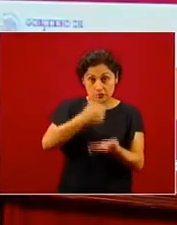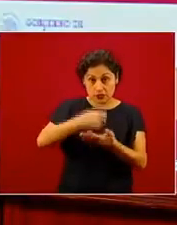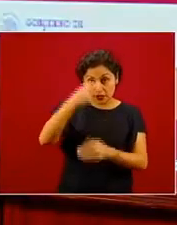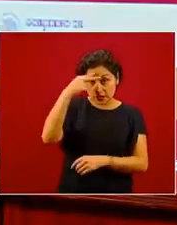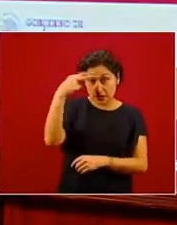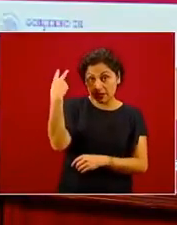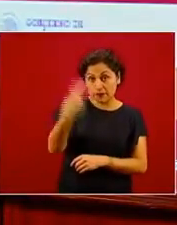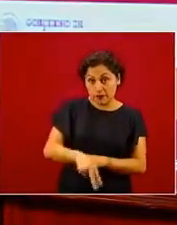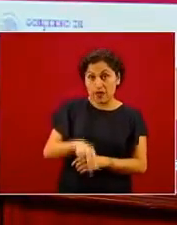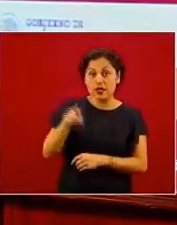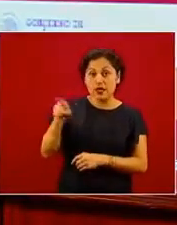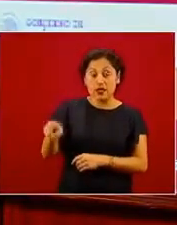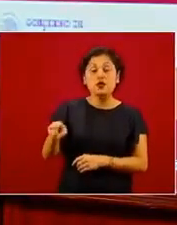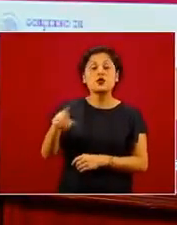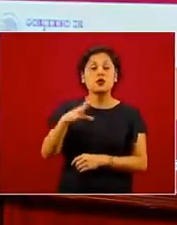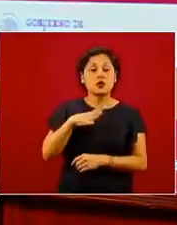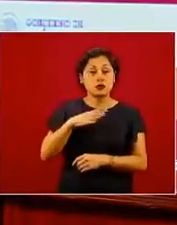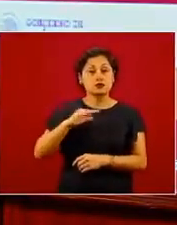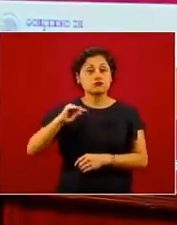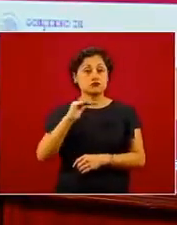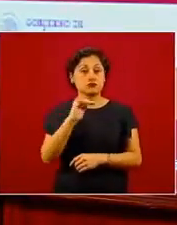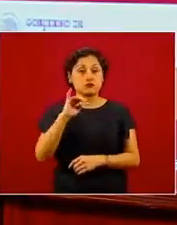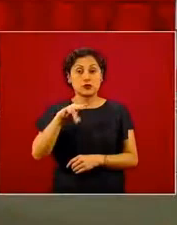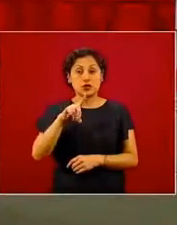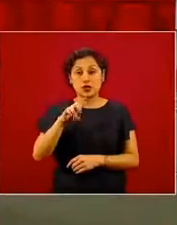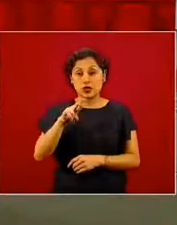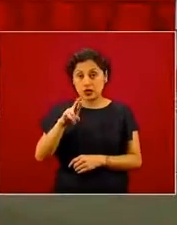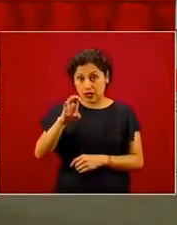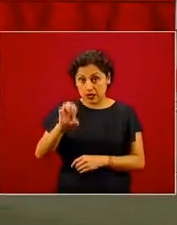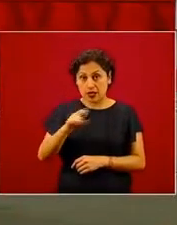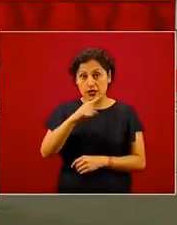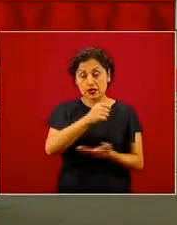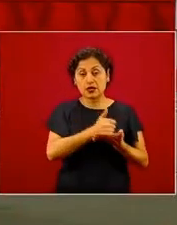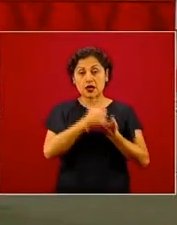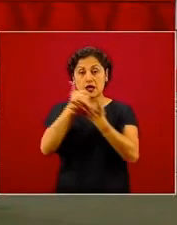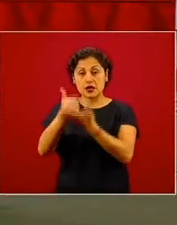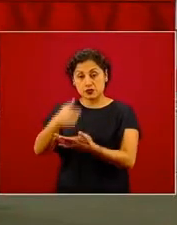they requested assistance from INDRE